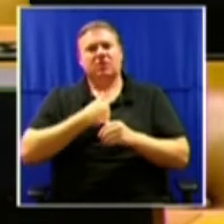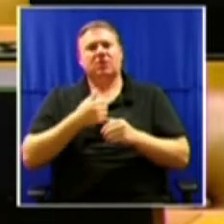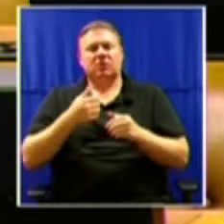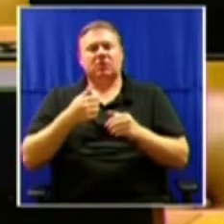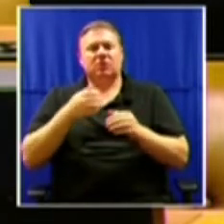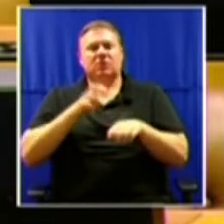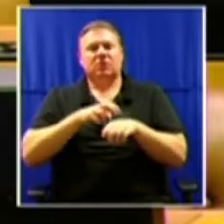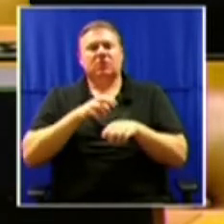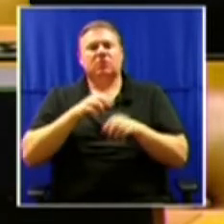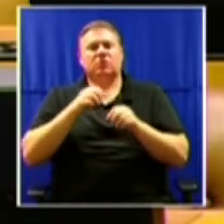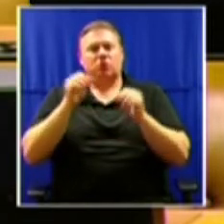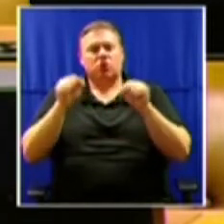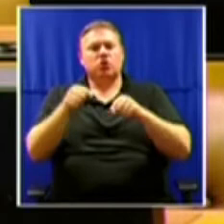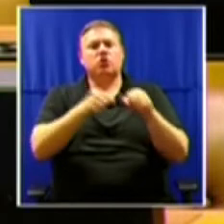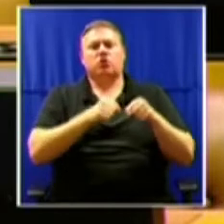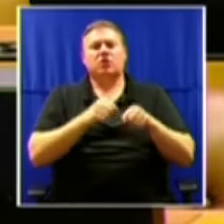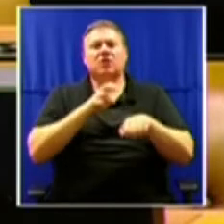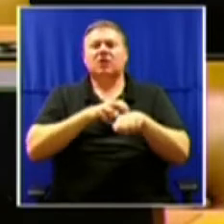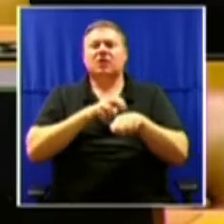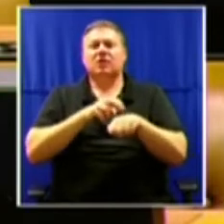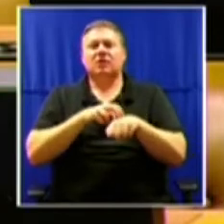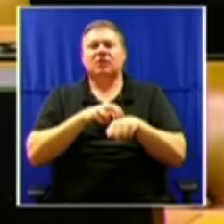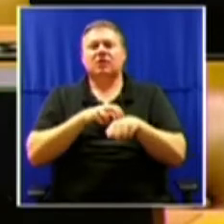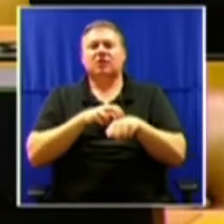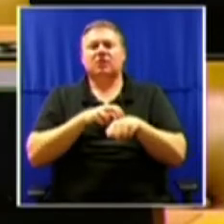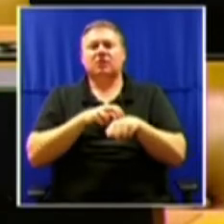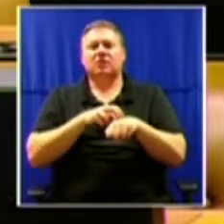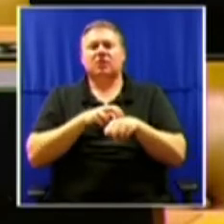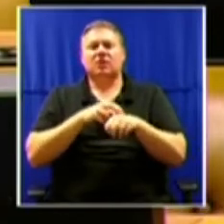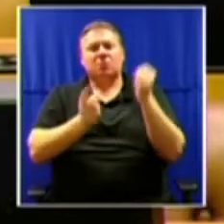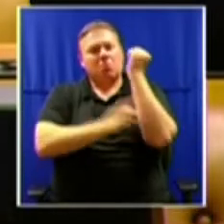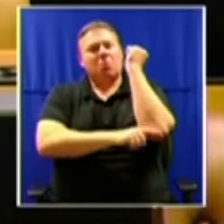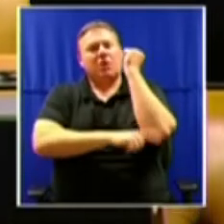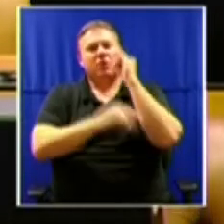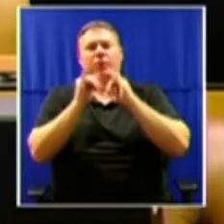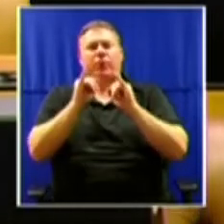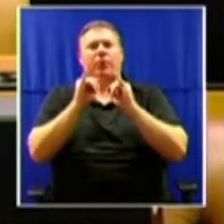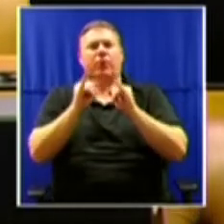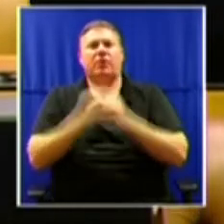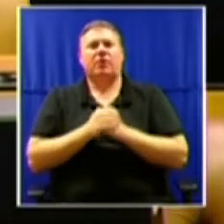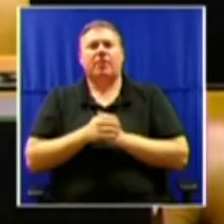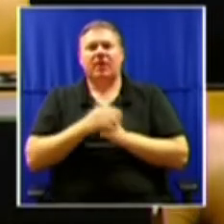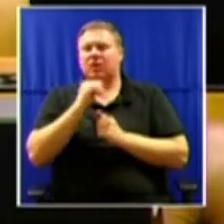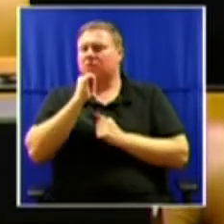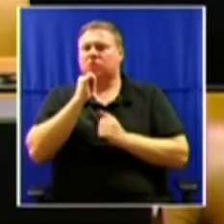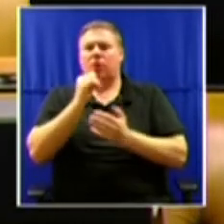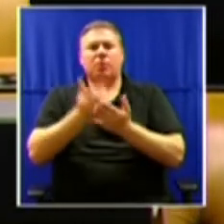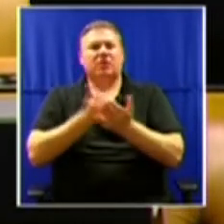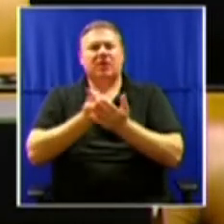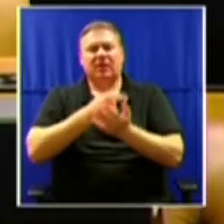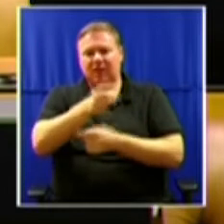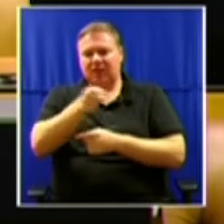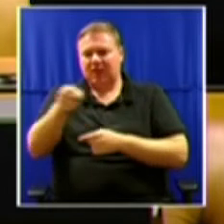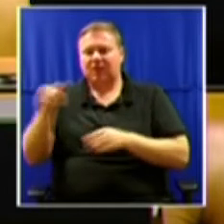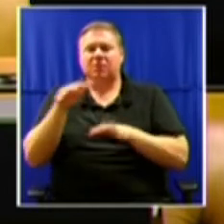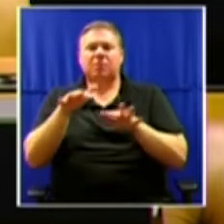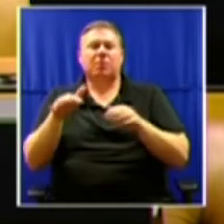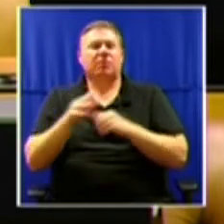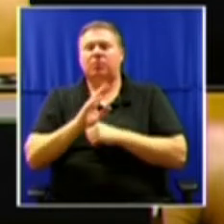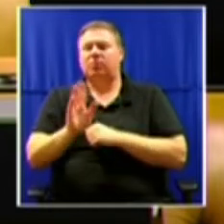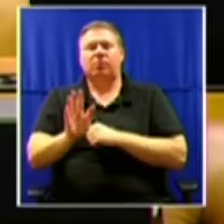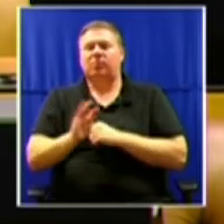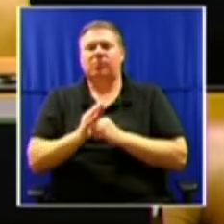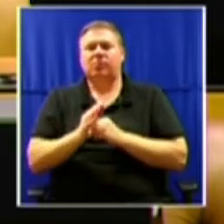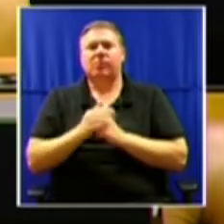and expeditious consequences for those that, instead of protecting these people, they tend them to be their